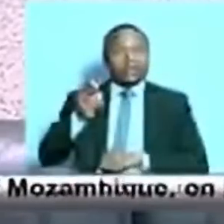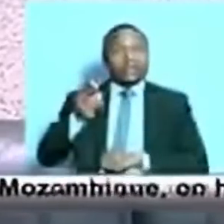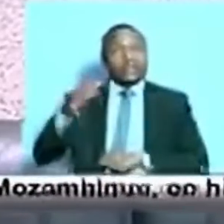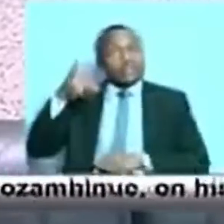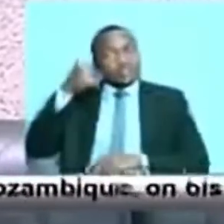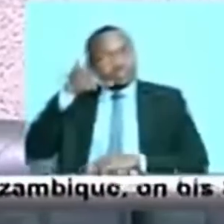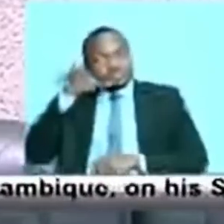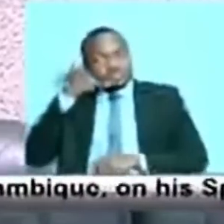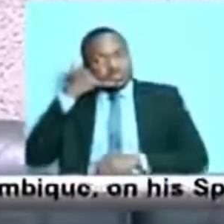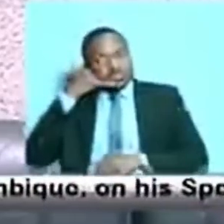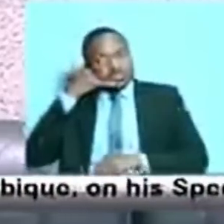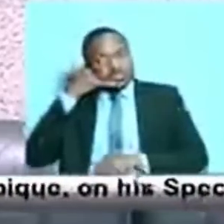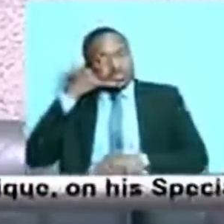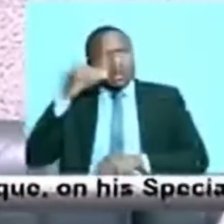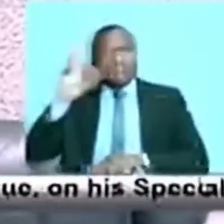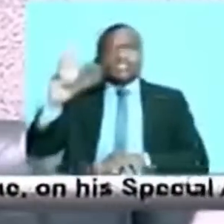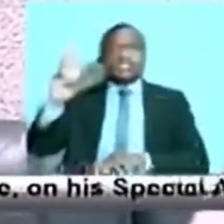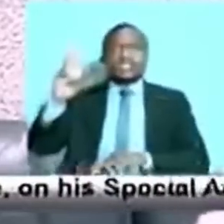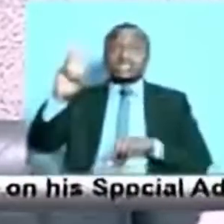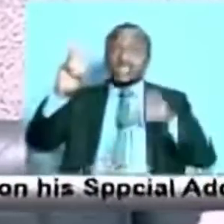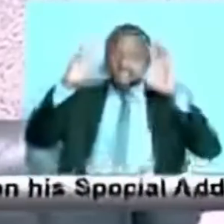the 60th President and walk together.